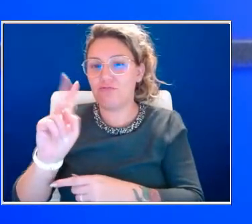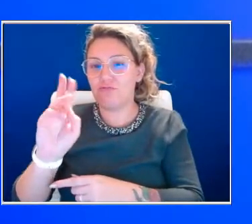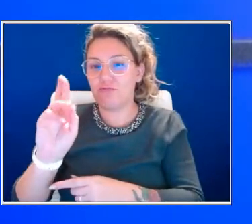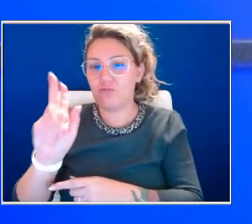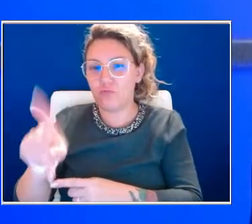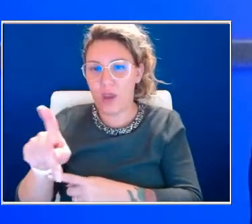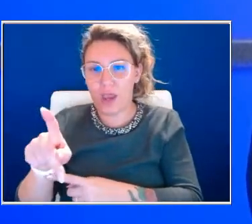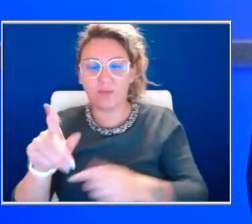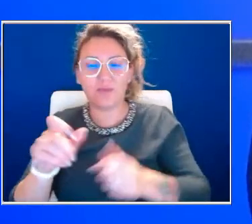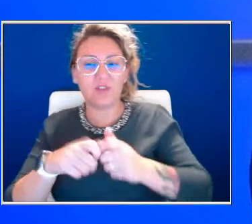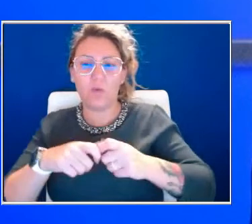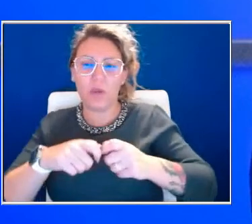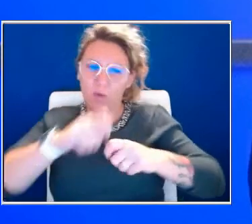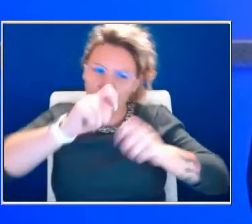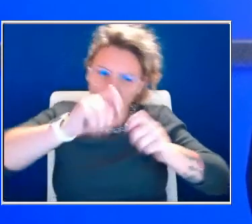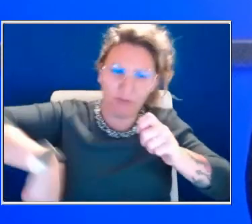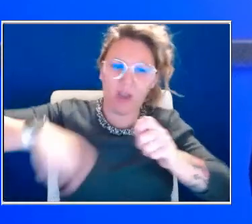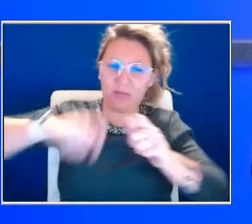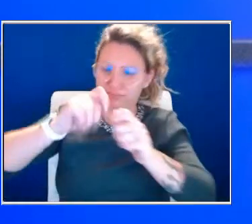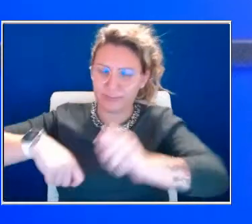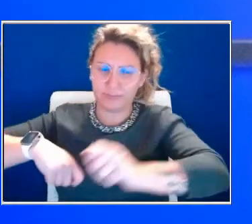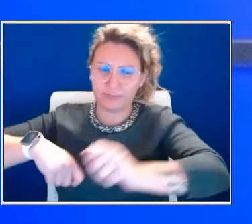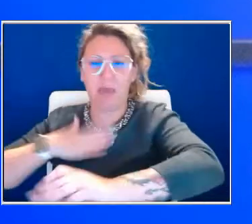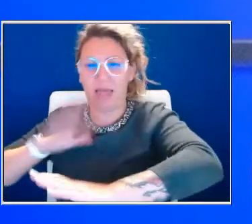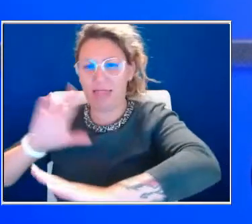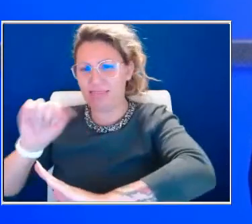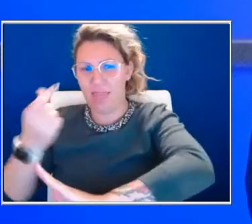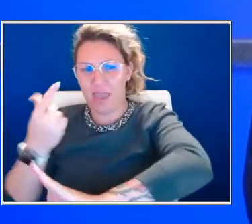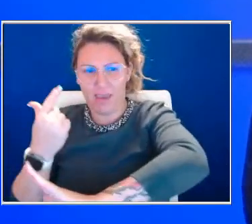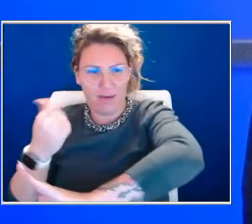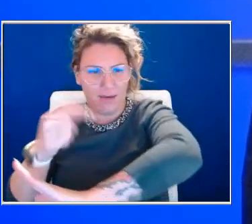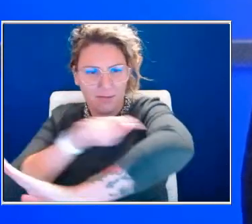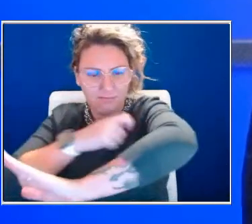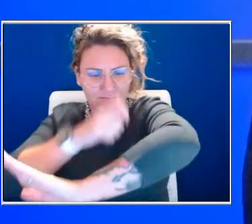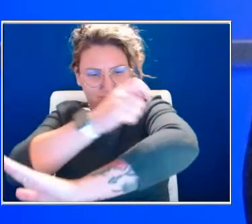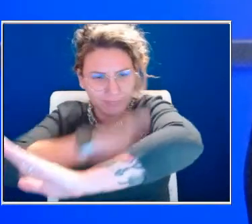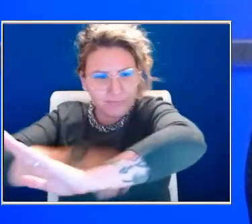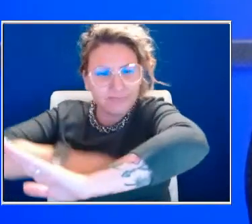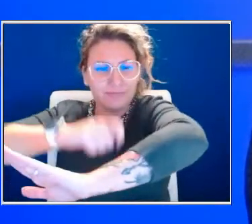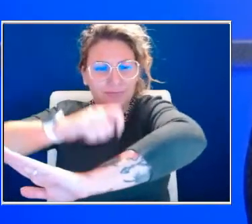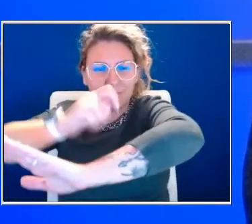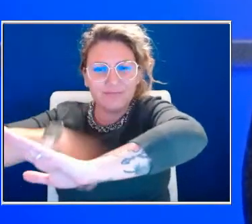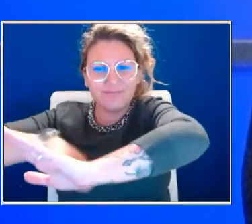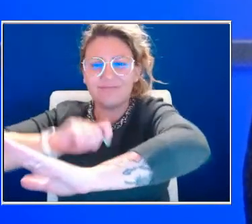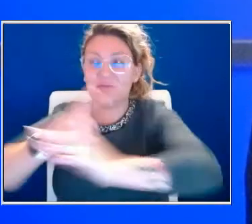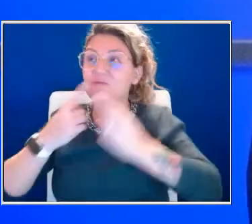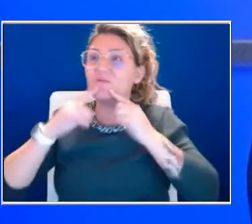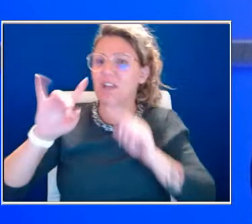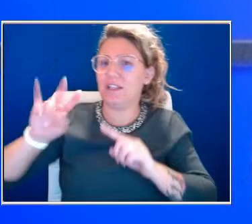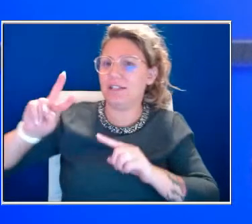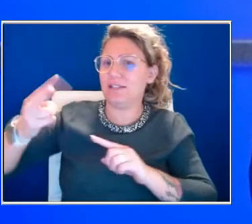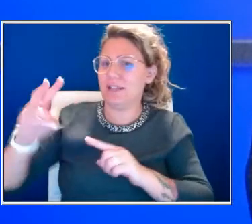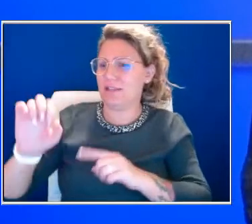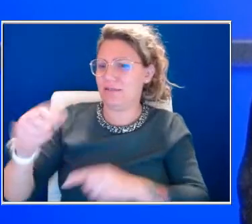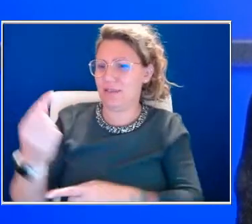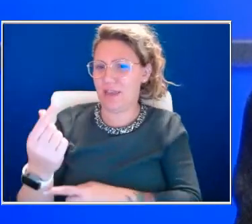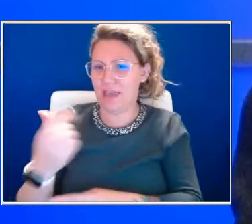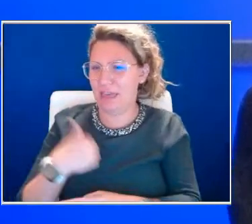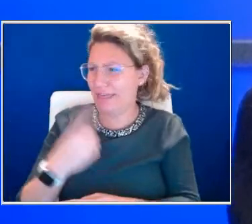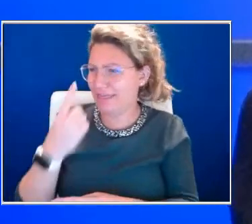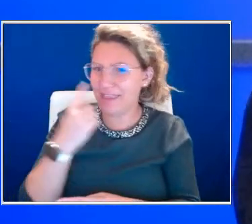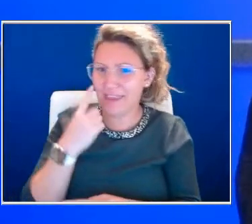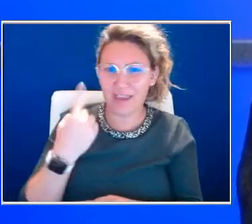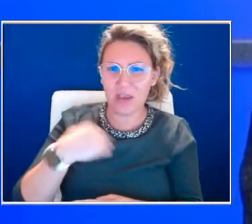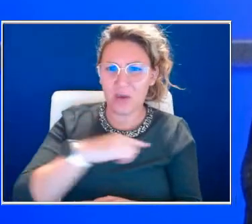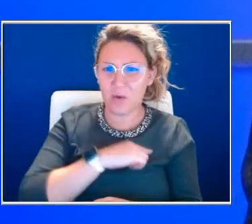sheets. So we're trying to wrap my leg with sheets. Well, finally, the second leg, my friend said, I think we just unroll